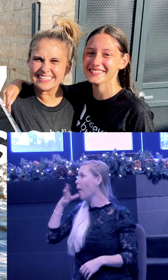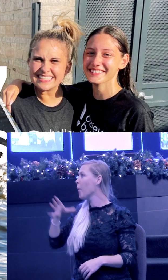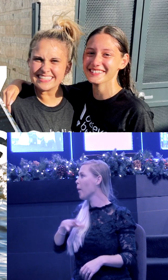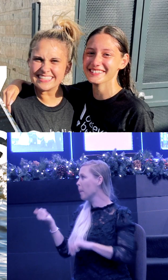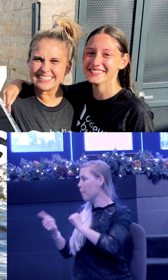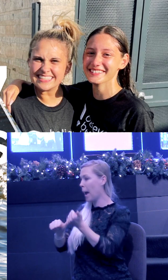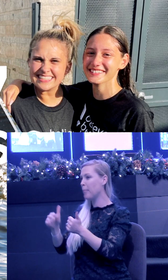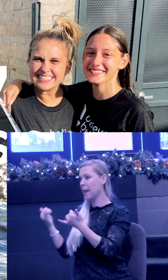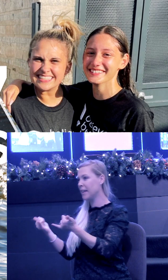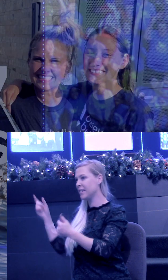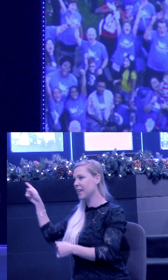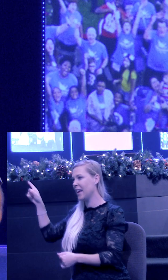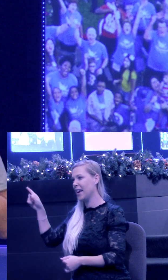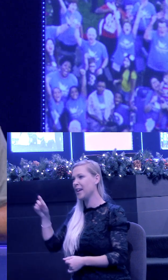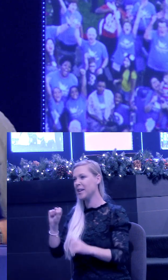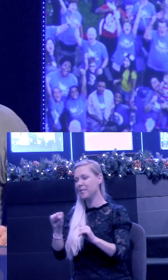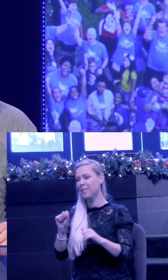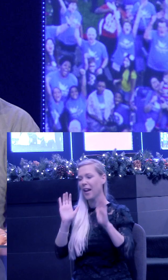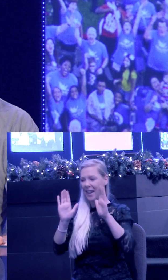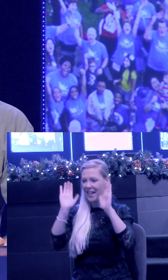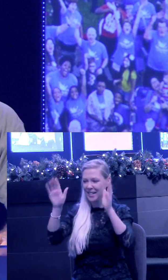that.